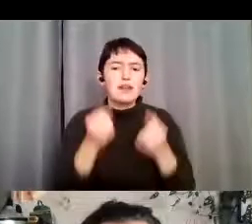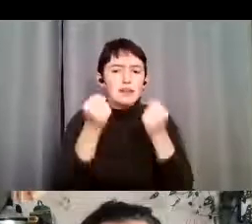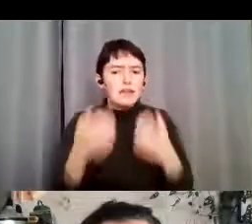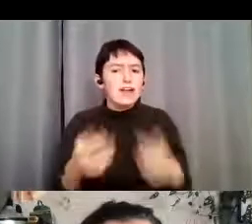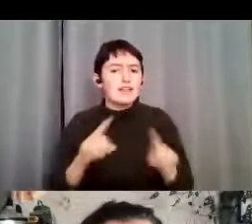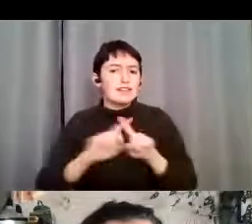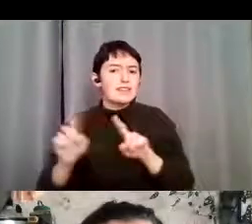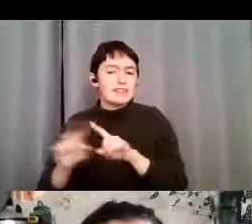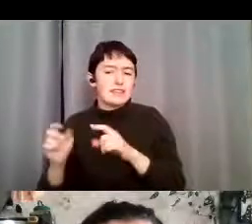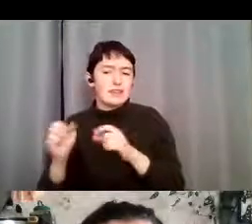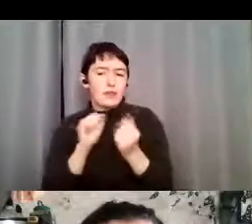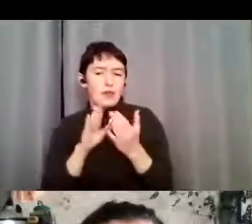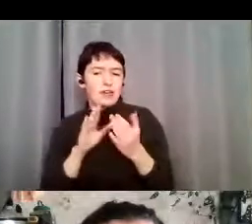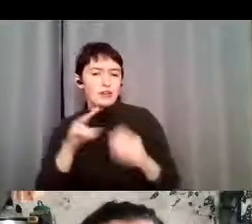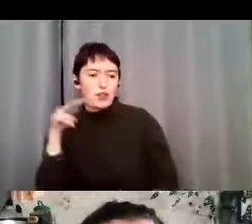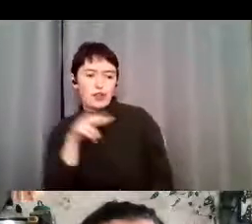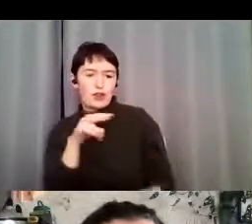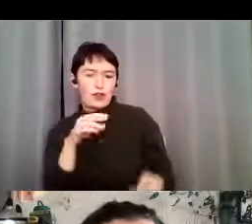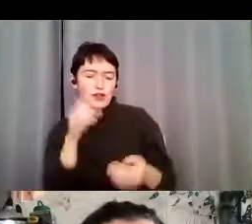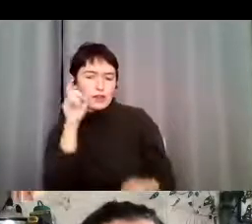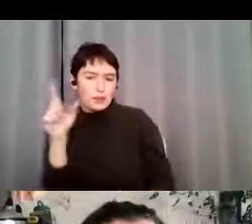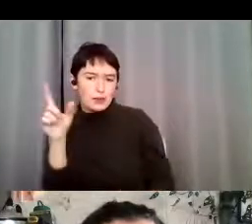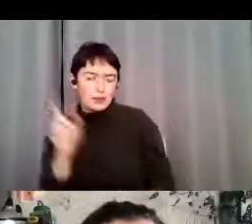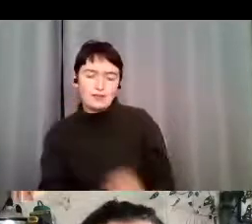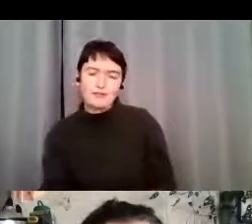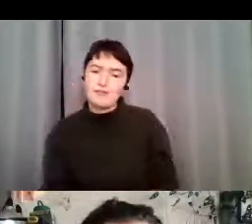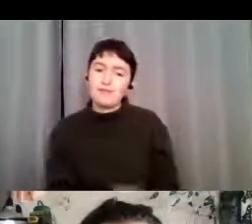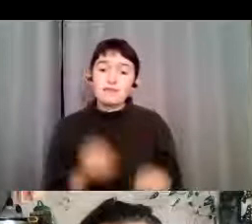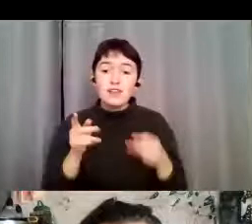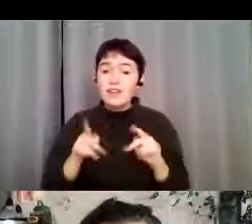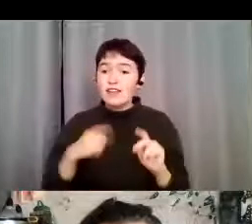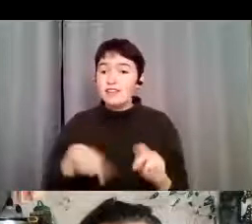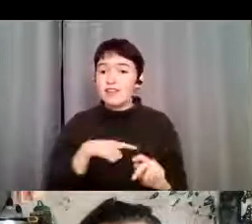moon. And that lets us ask all kinds of questions